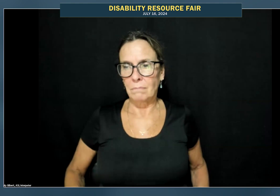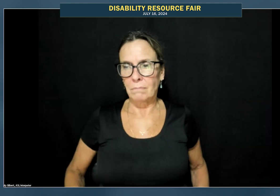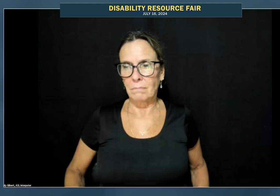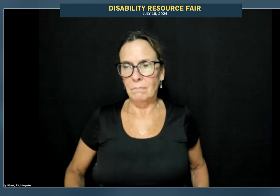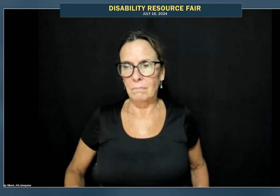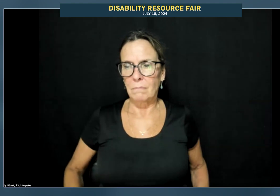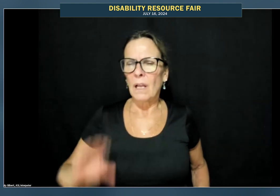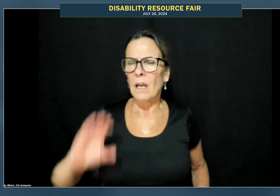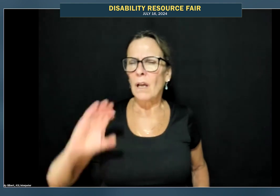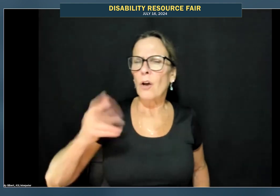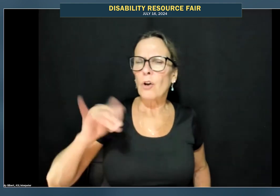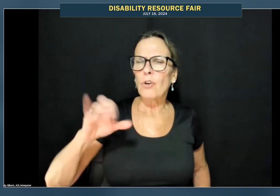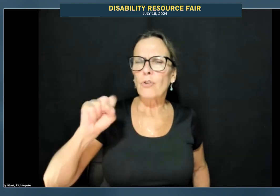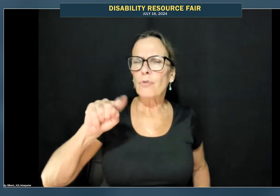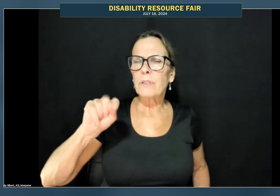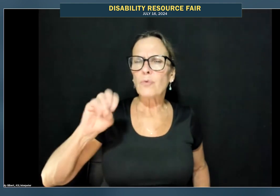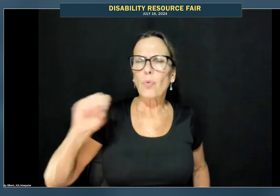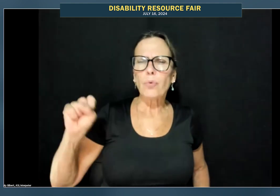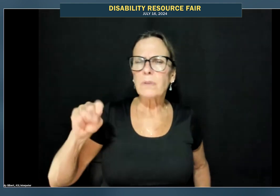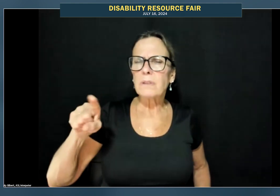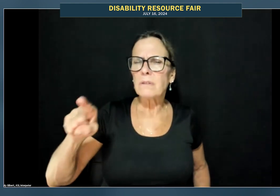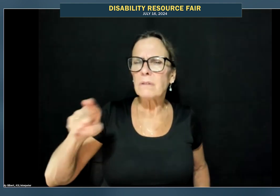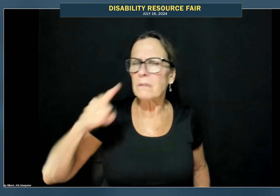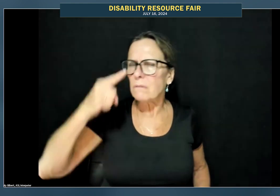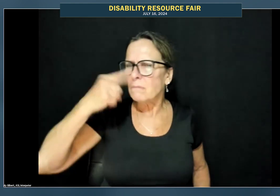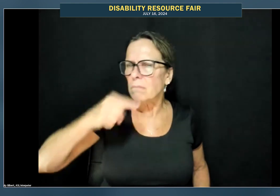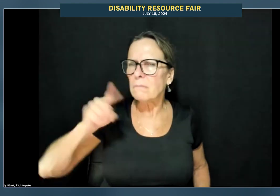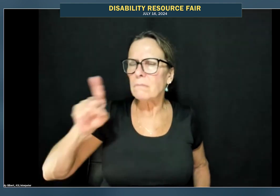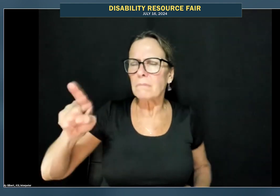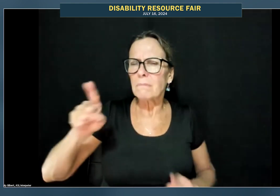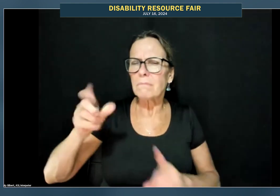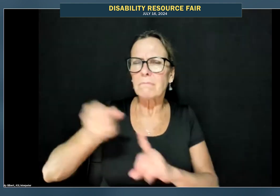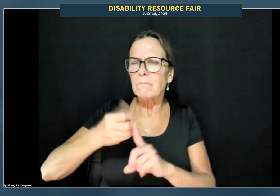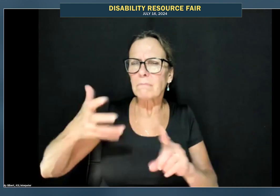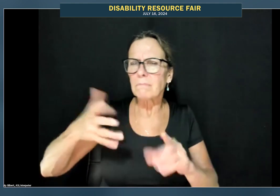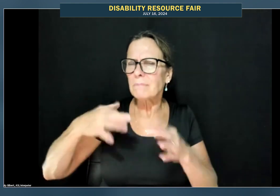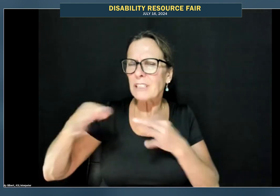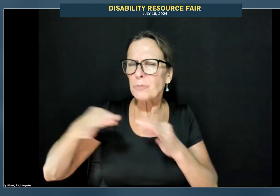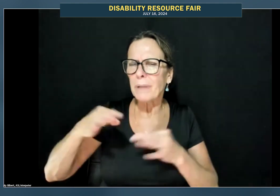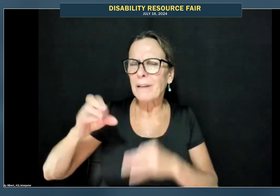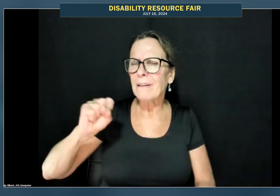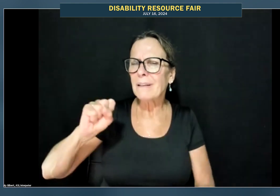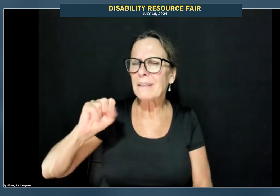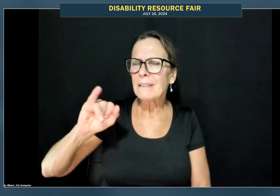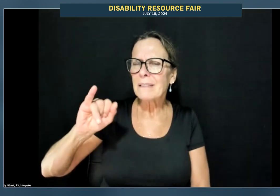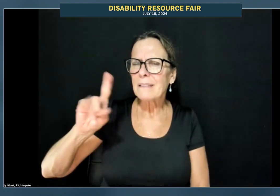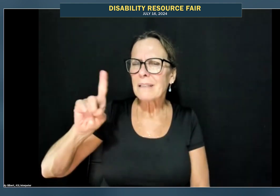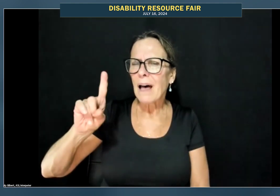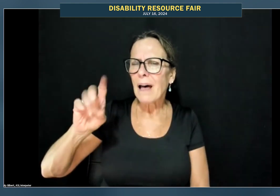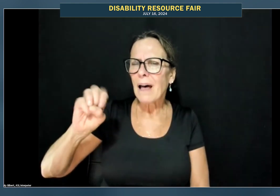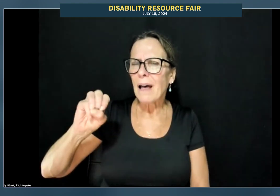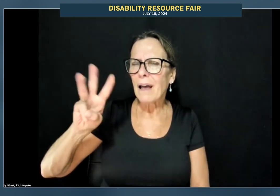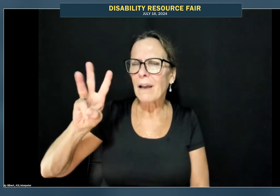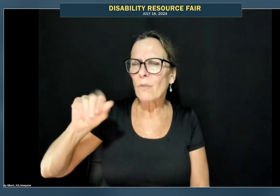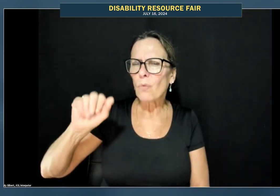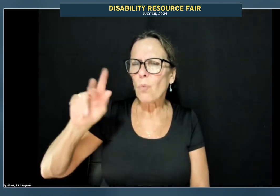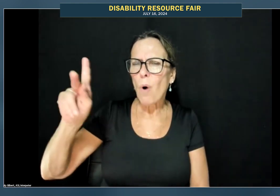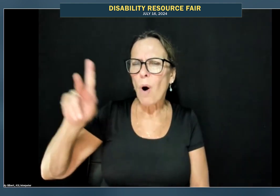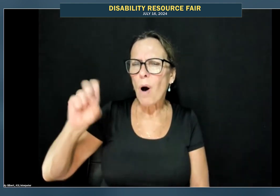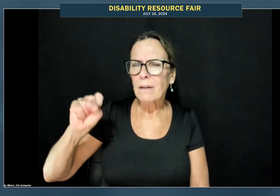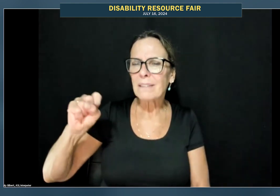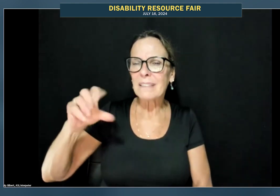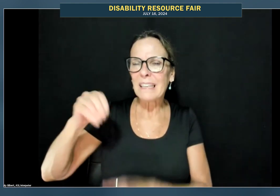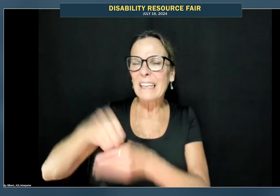Christos, I was wondering if you could maybe talk a little bit about the sidewalks in Northampton. And I was wondering if you're aware